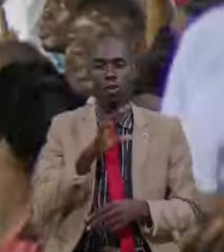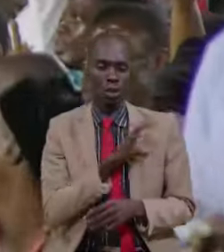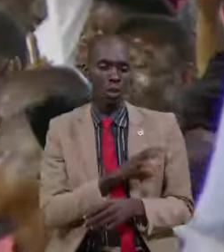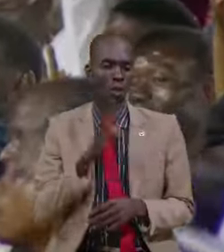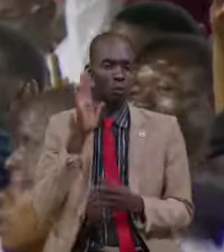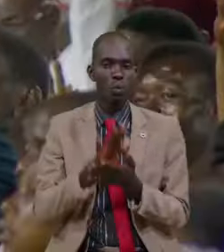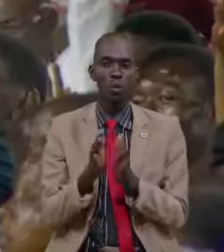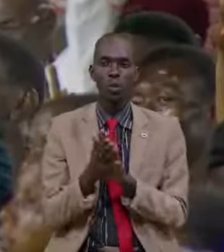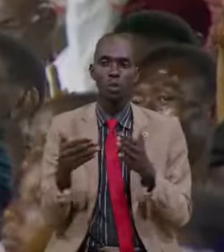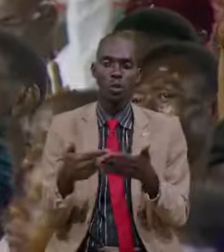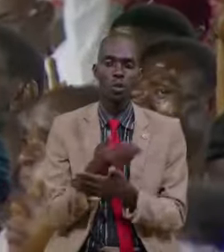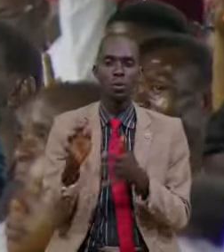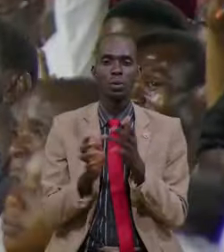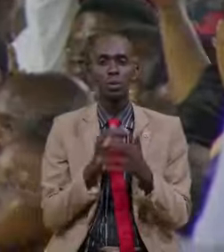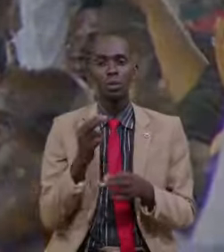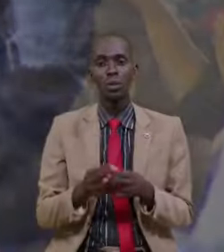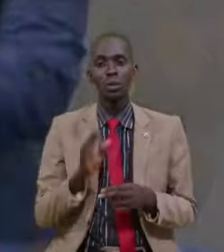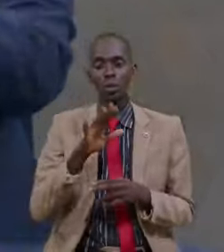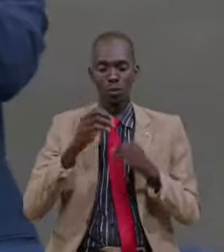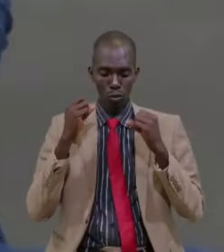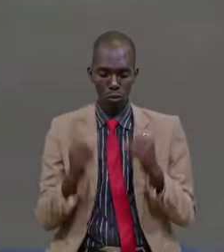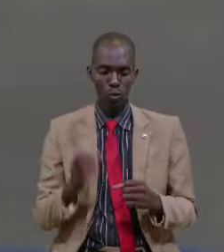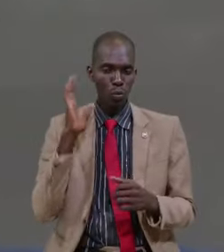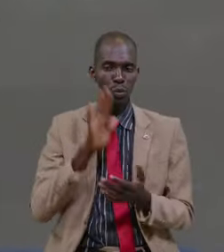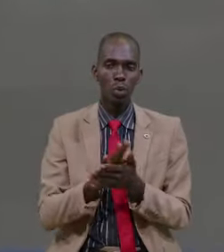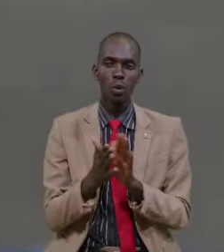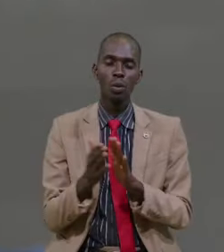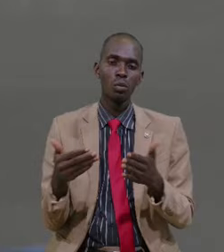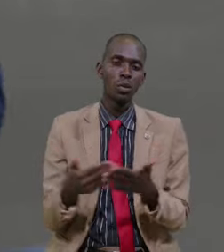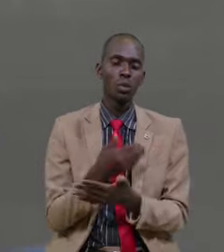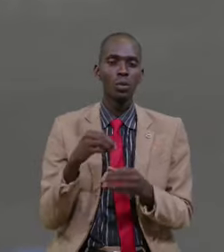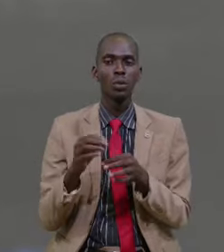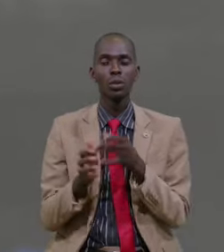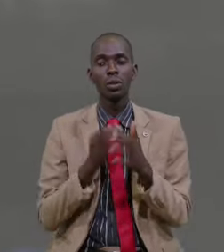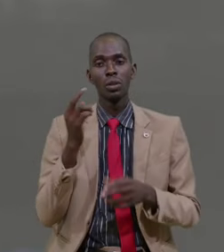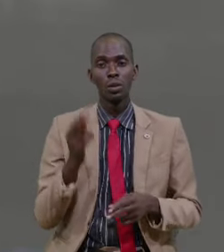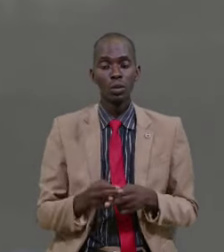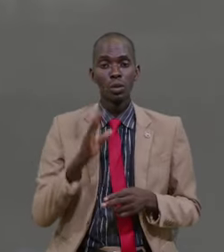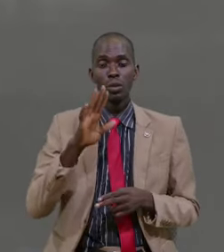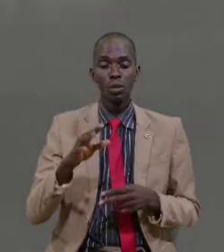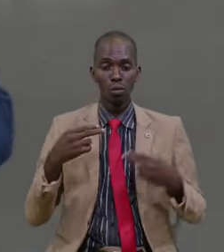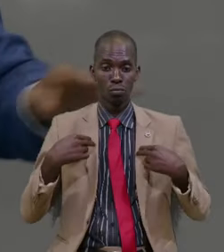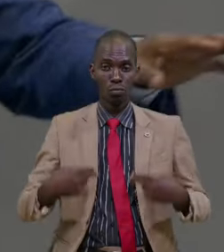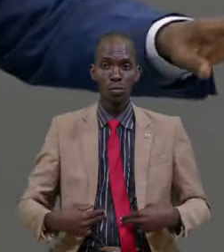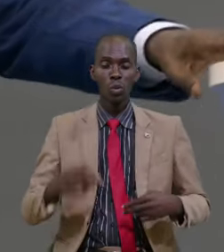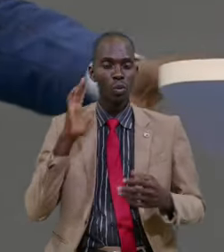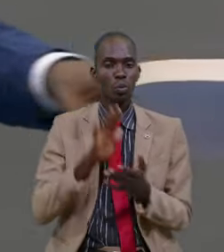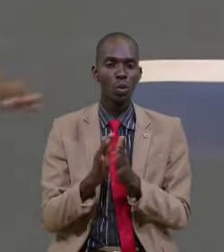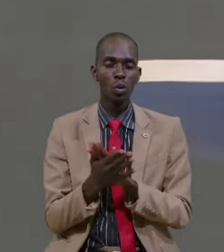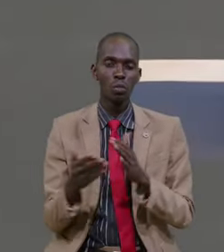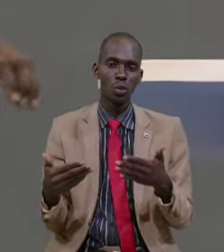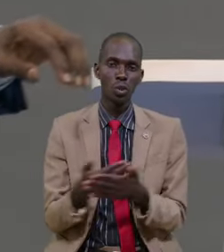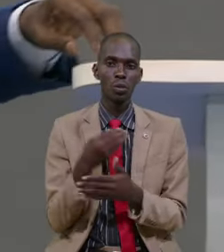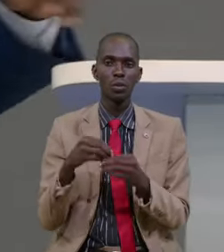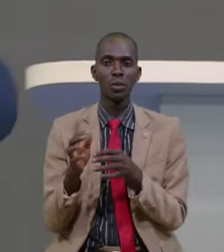new. Your strength will become new. Your vitality will become new. In 2